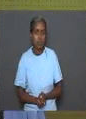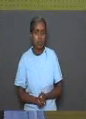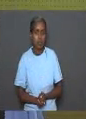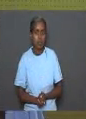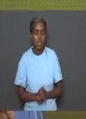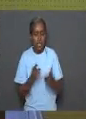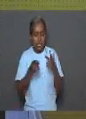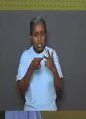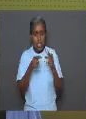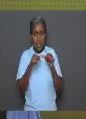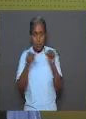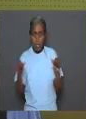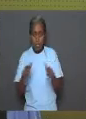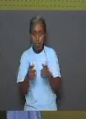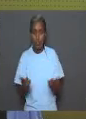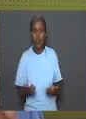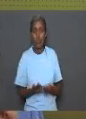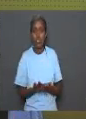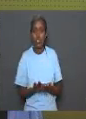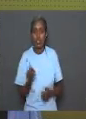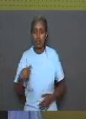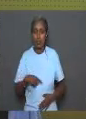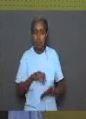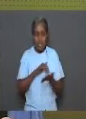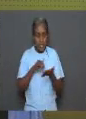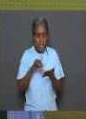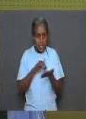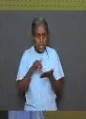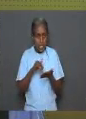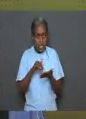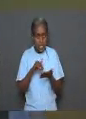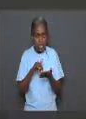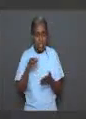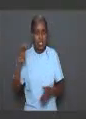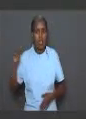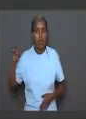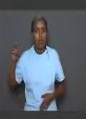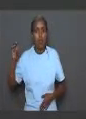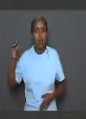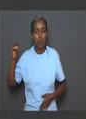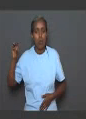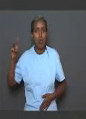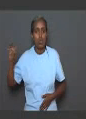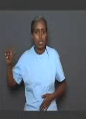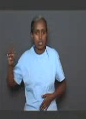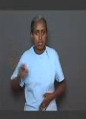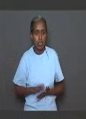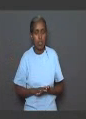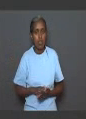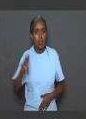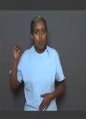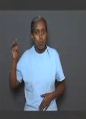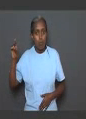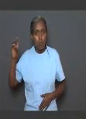The third measure of location we will be studying is the mode. The mode is the